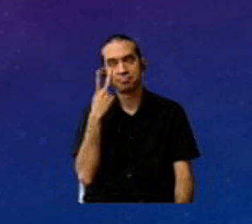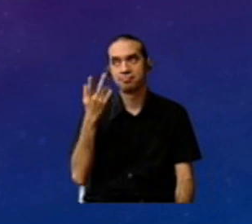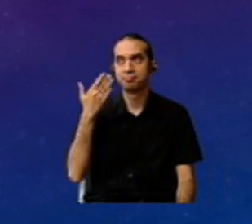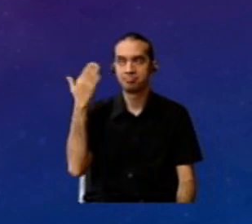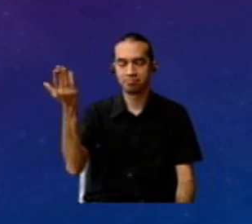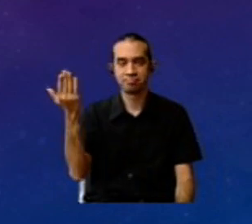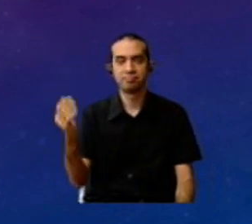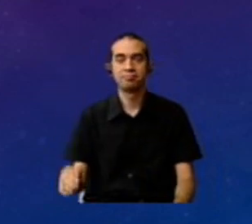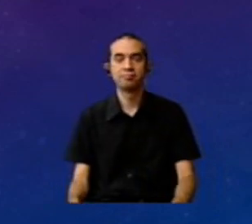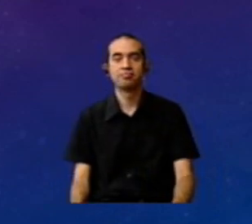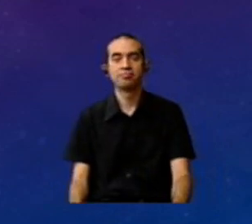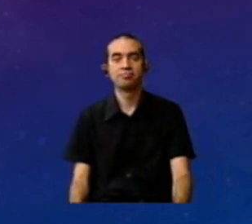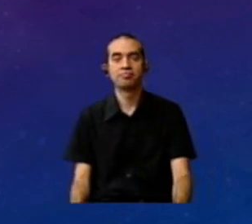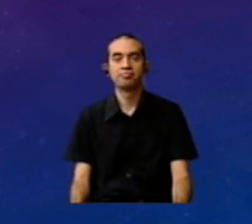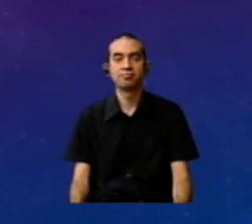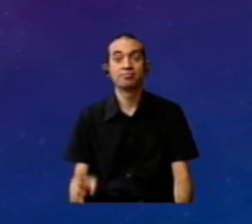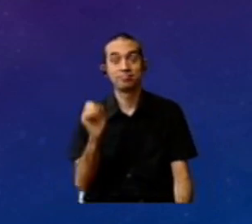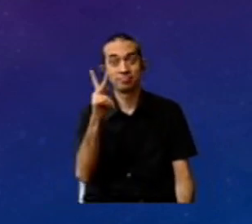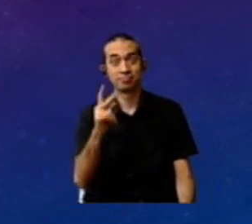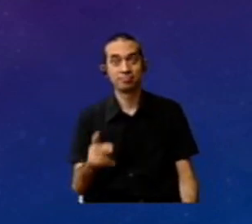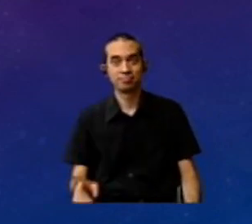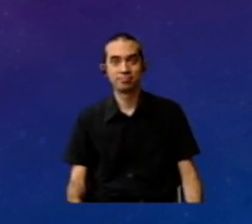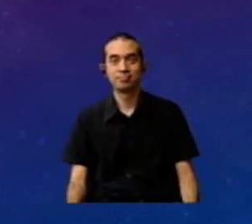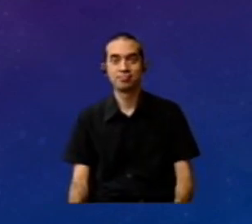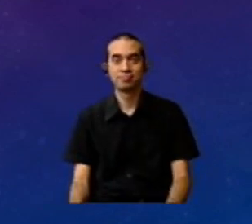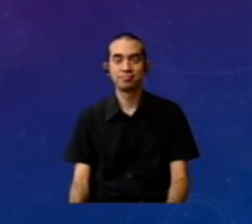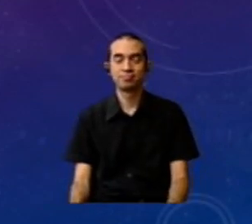a closer look. Okay,